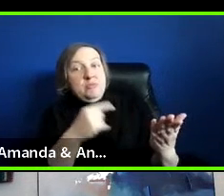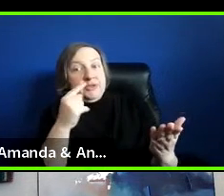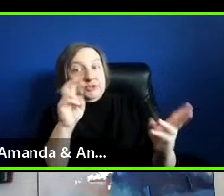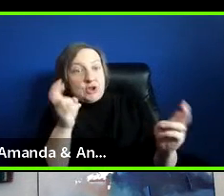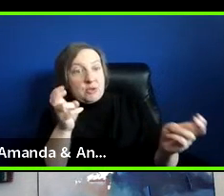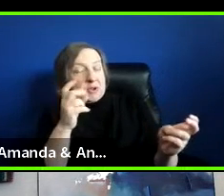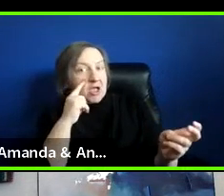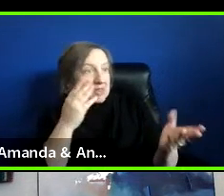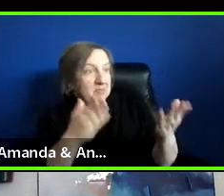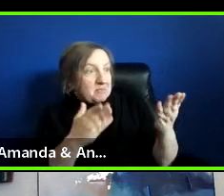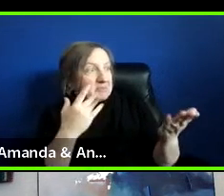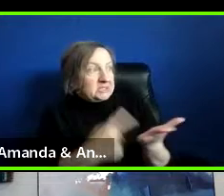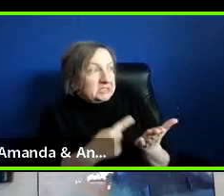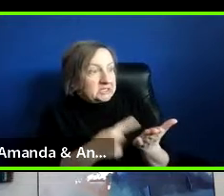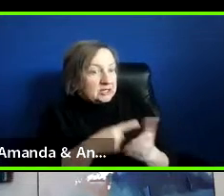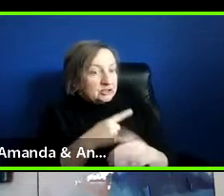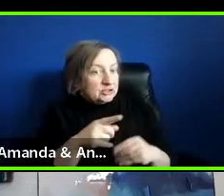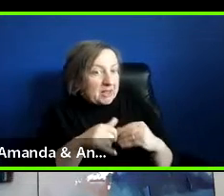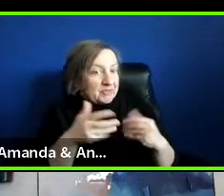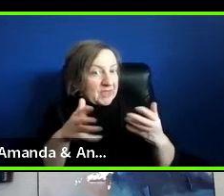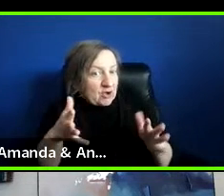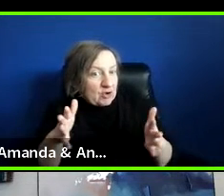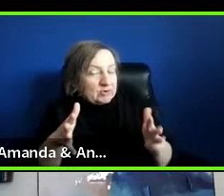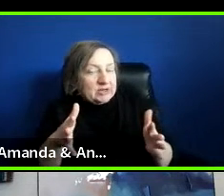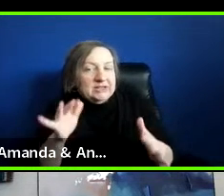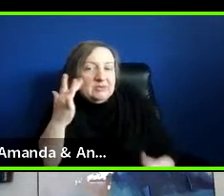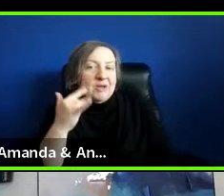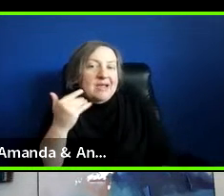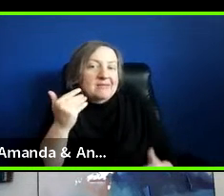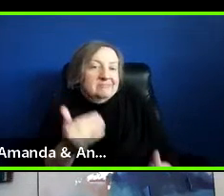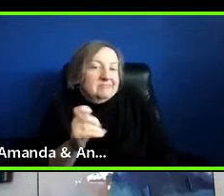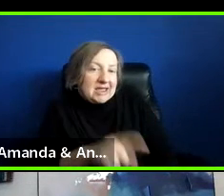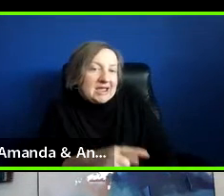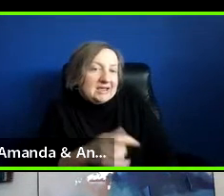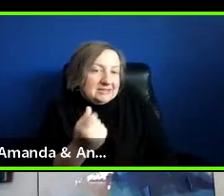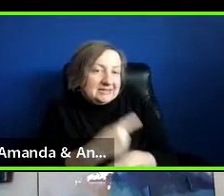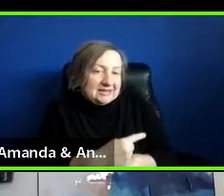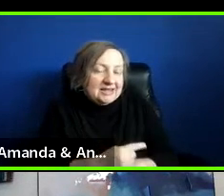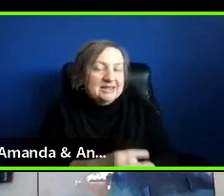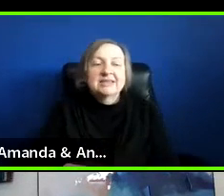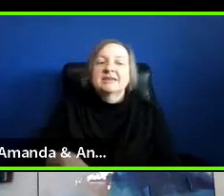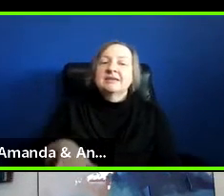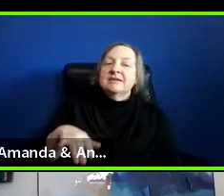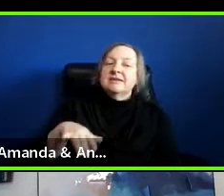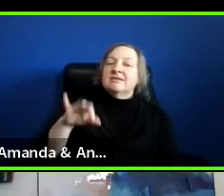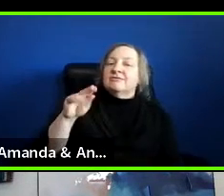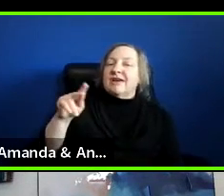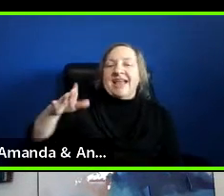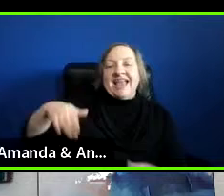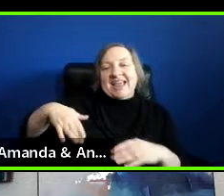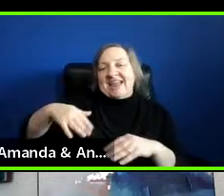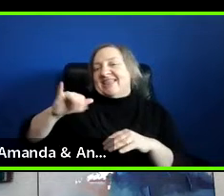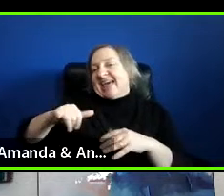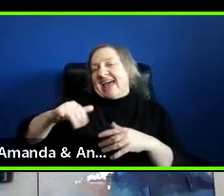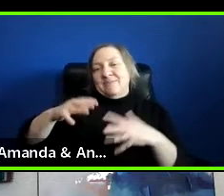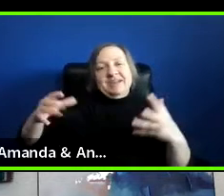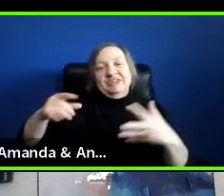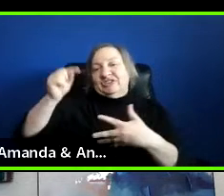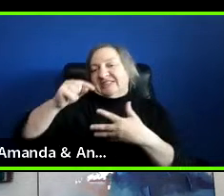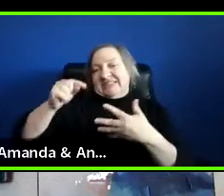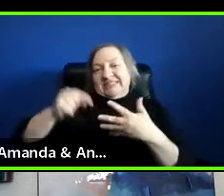there had been some discussion along that line. So that's why I went ahead and asked the question today. It hadn't gotten to that level of detail. I know there